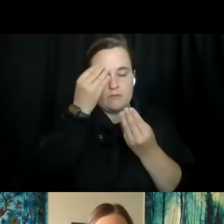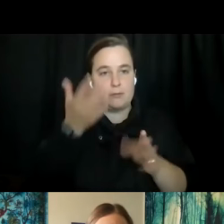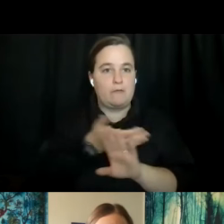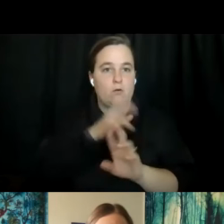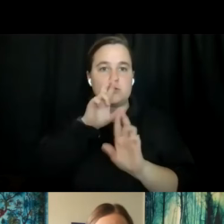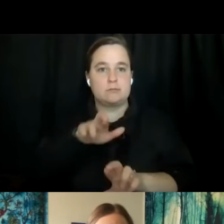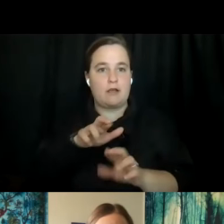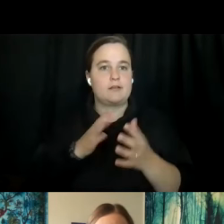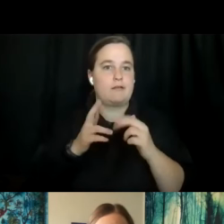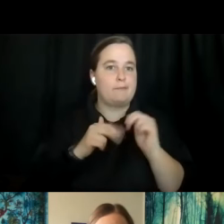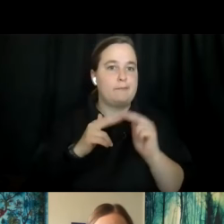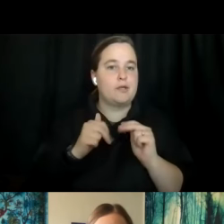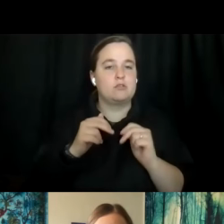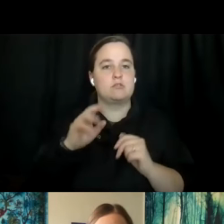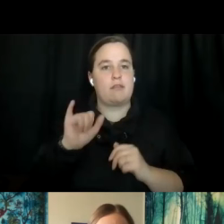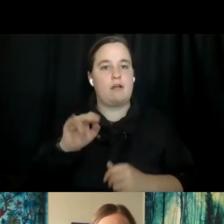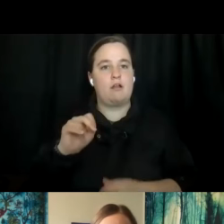pathways.